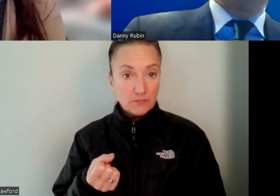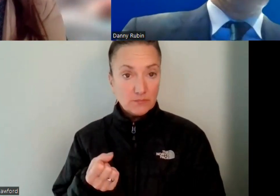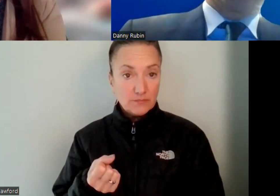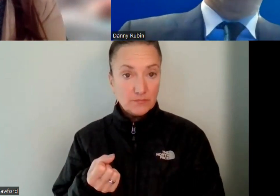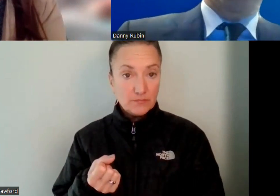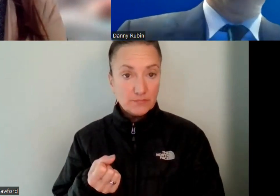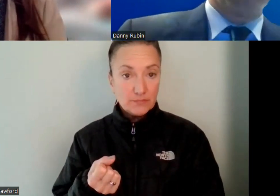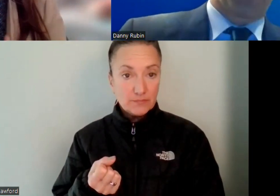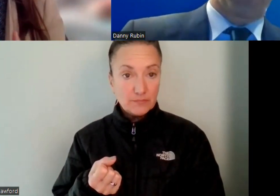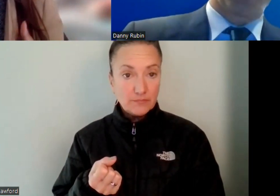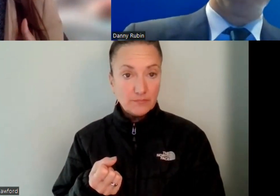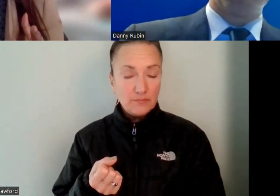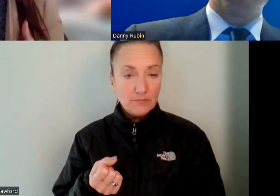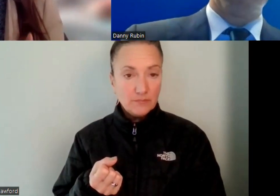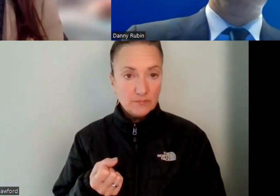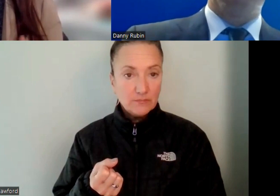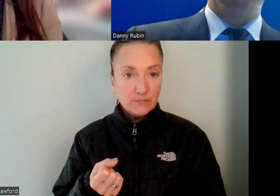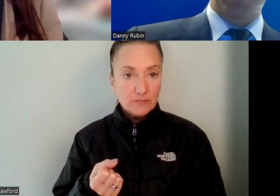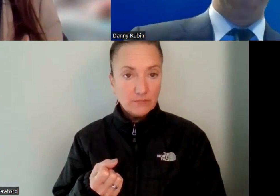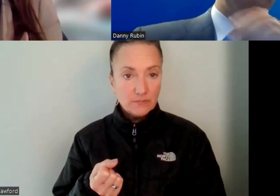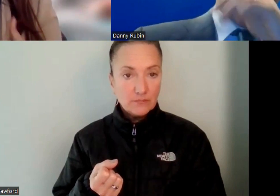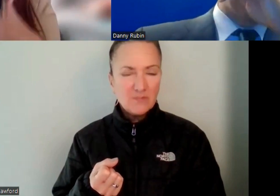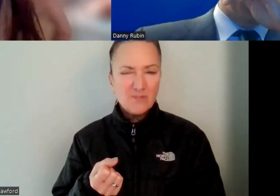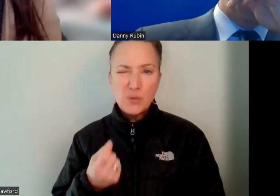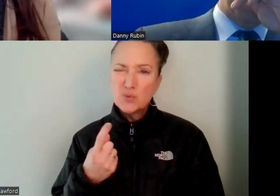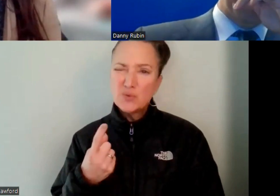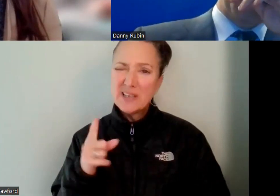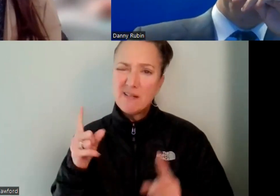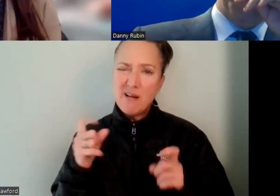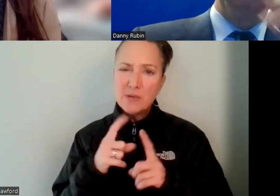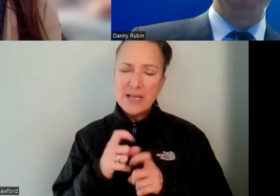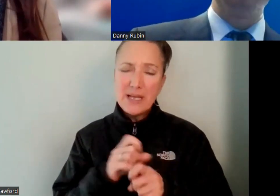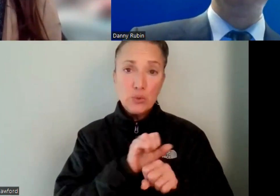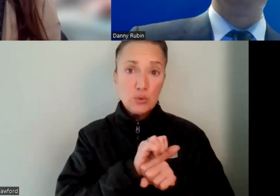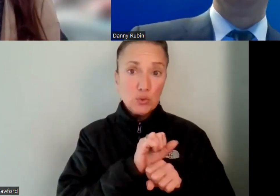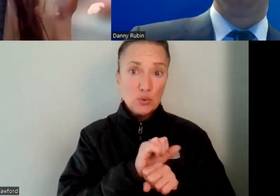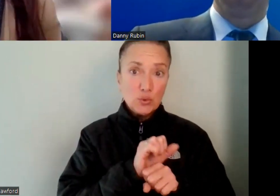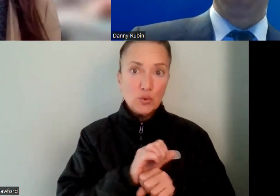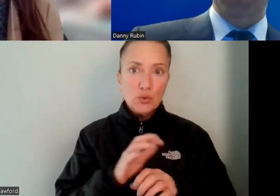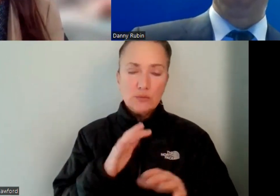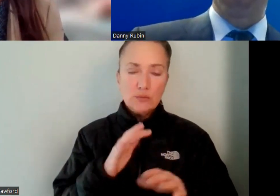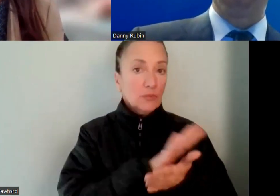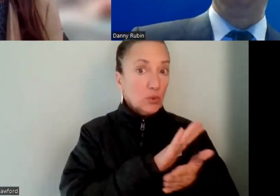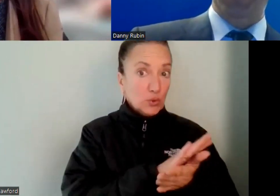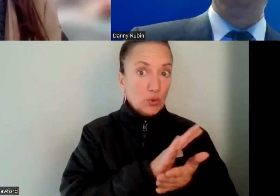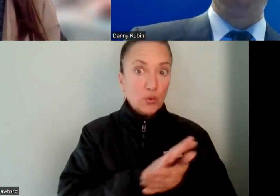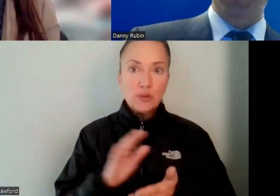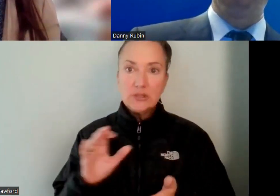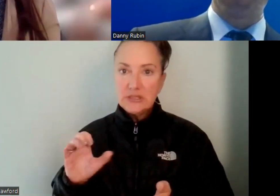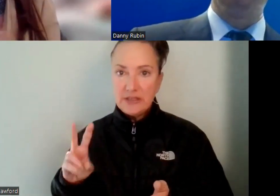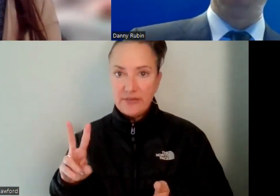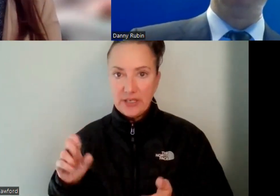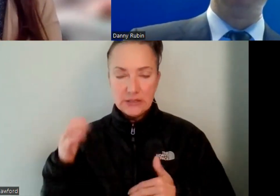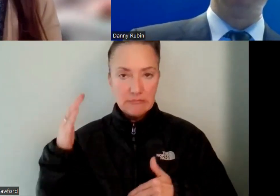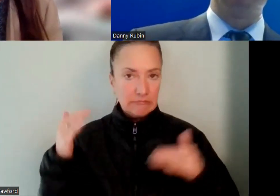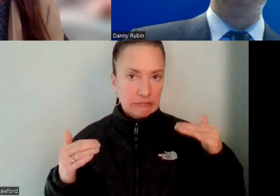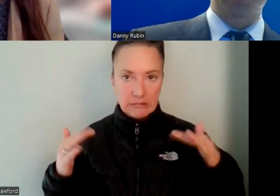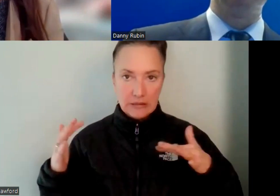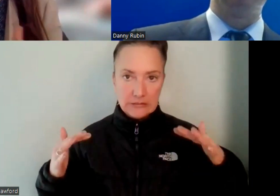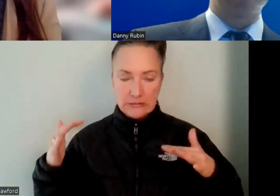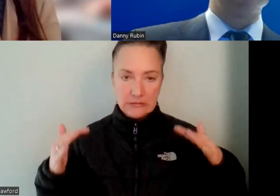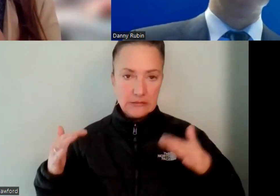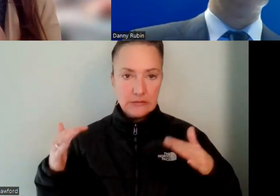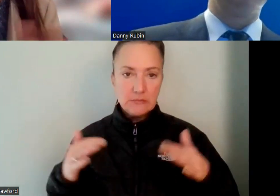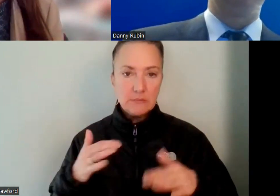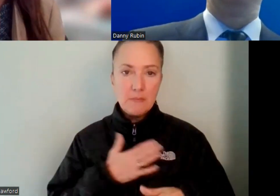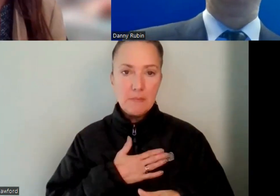was getting too hectic for me to balance school and CVS, because it was a lot for me at that time, just because of the full-time